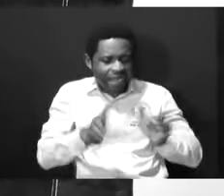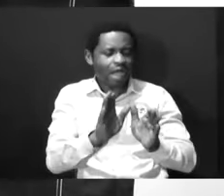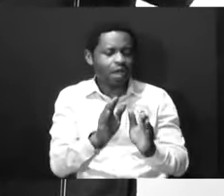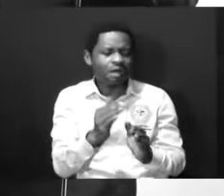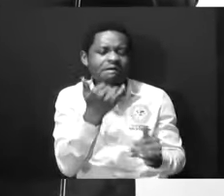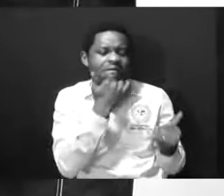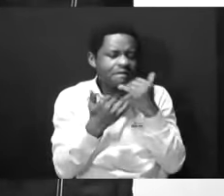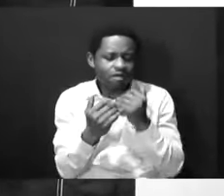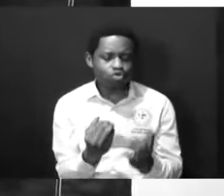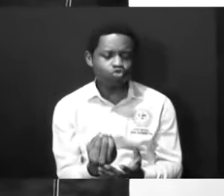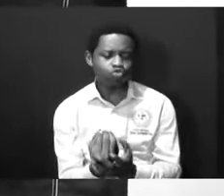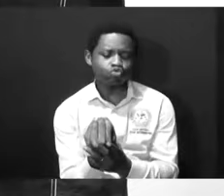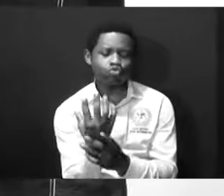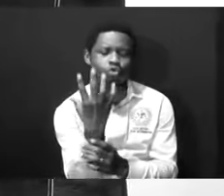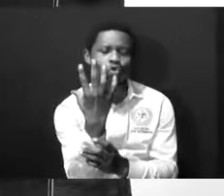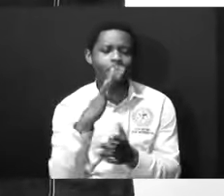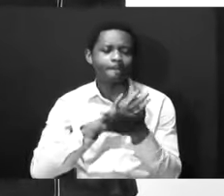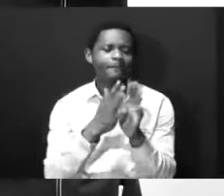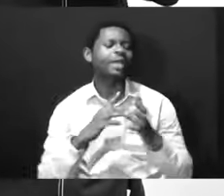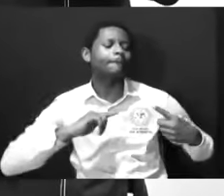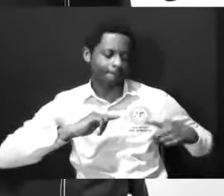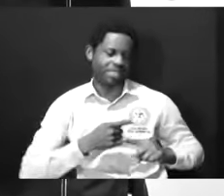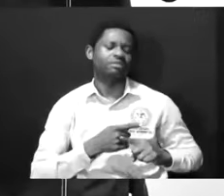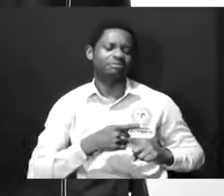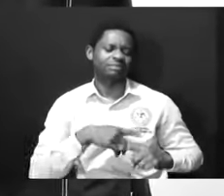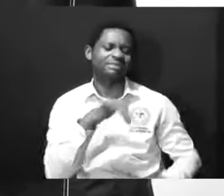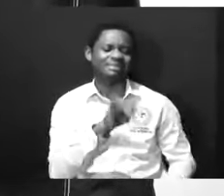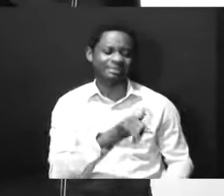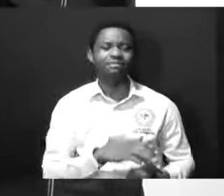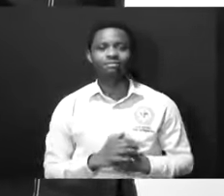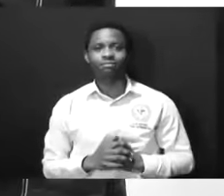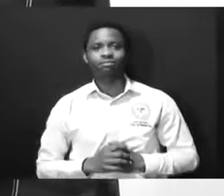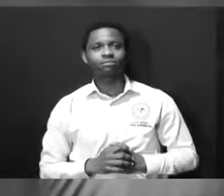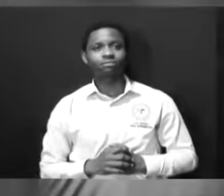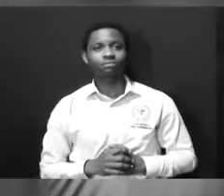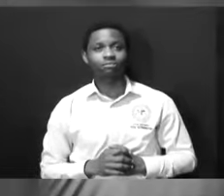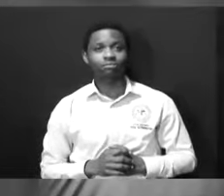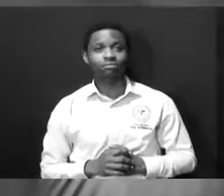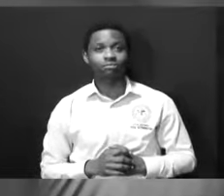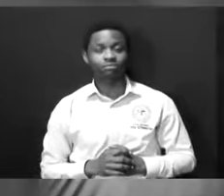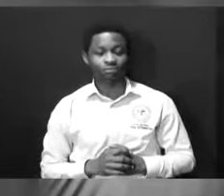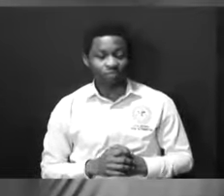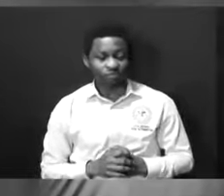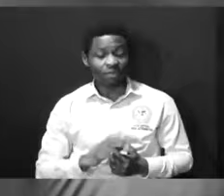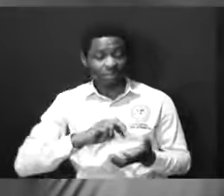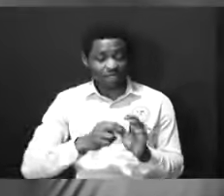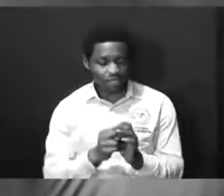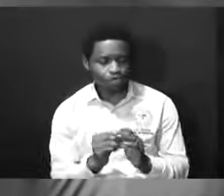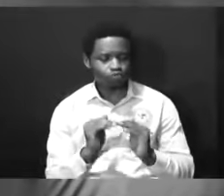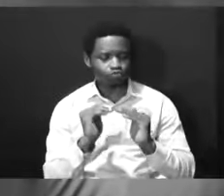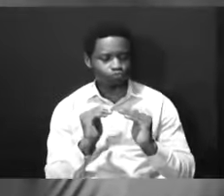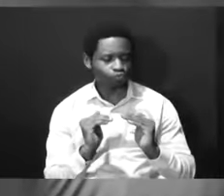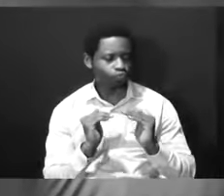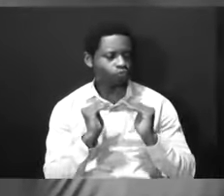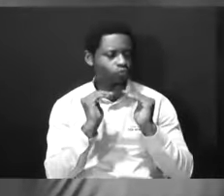afi de unya nipa no menasepo anache se yawdie no otete no ugugusunsu. In fact, you are graduating dangerous. Na chese bebi